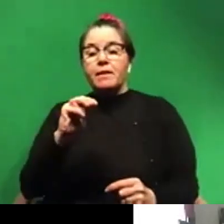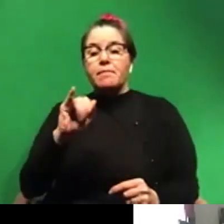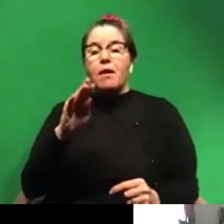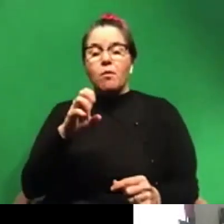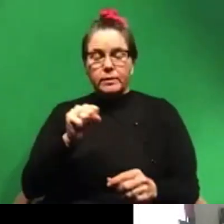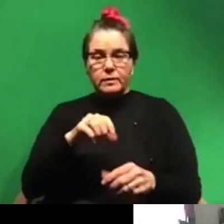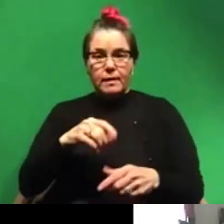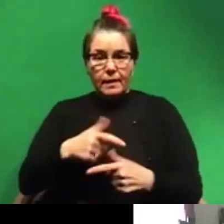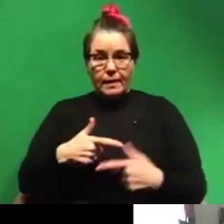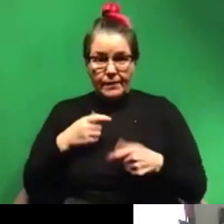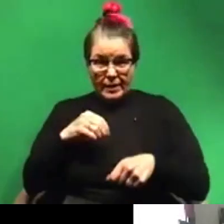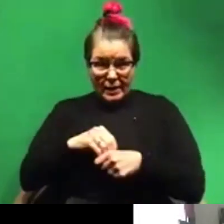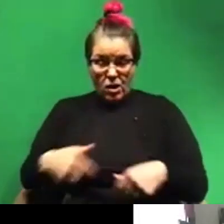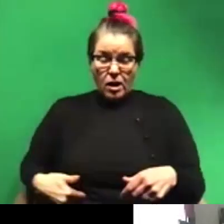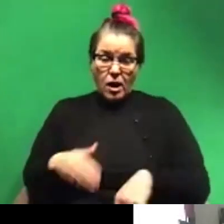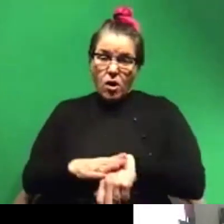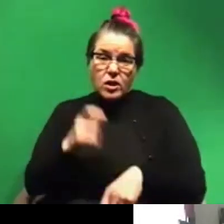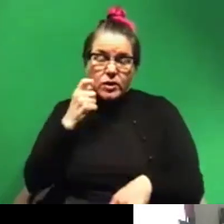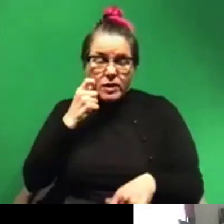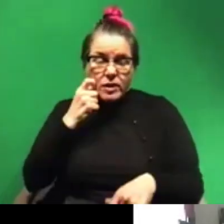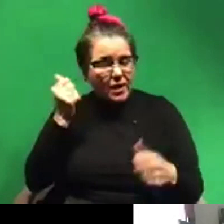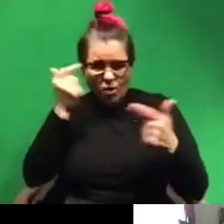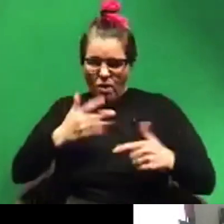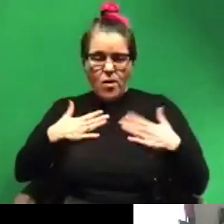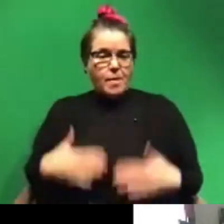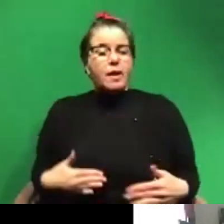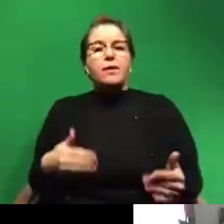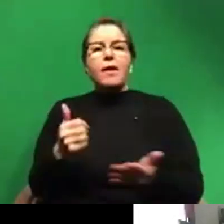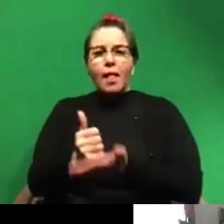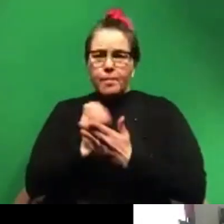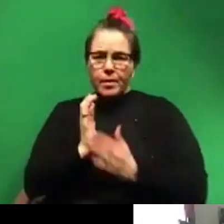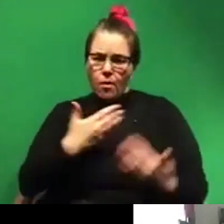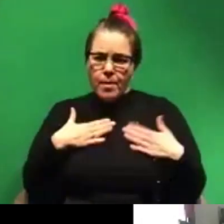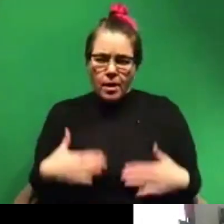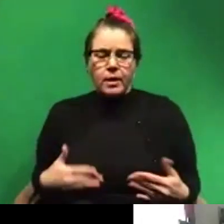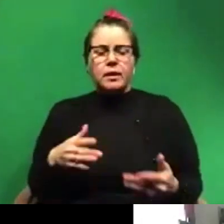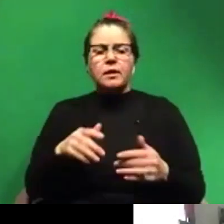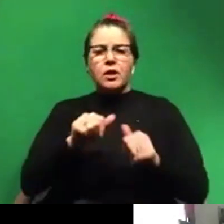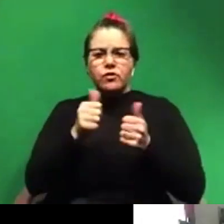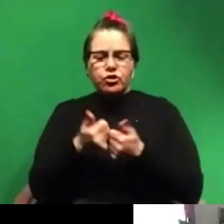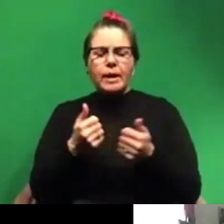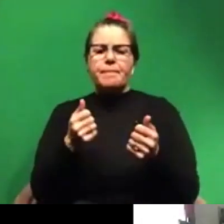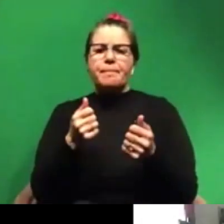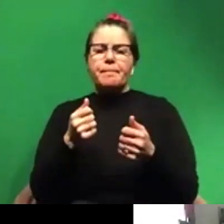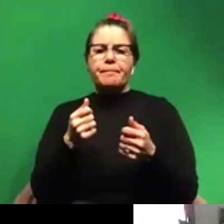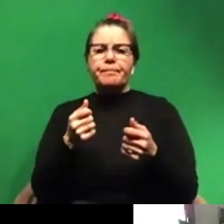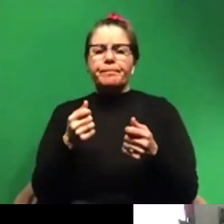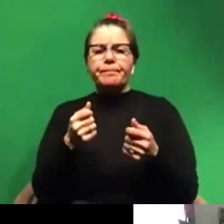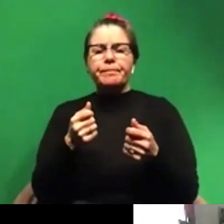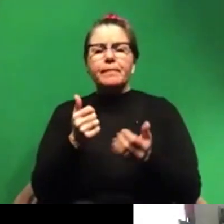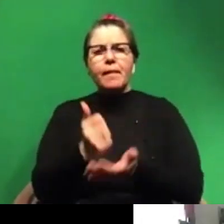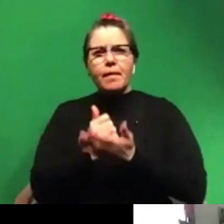in our gut and on our skin and all over our bodies are helping our body shape, are helping our